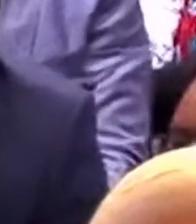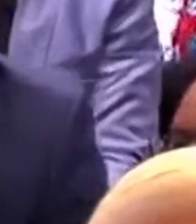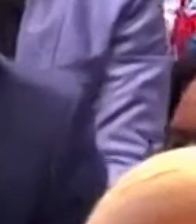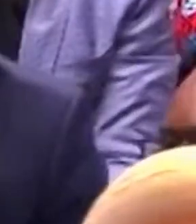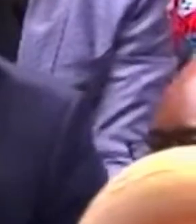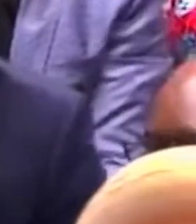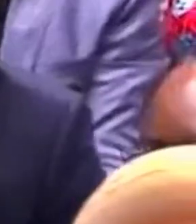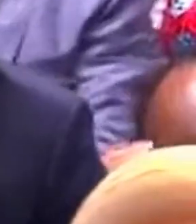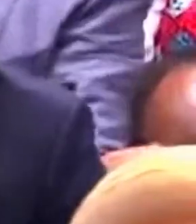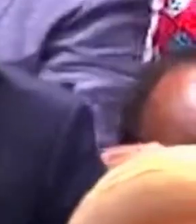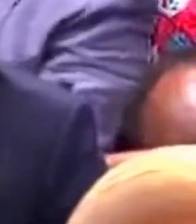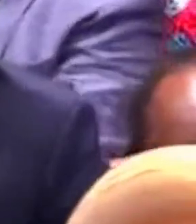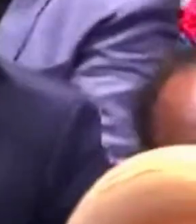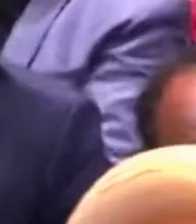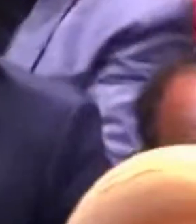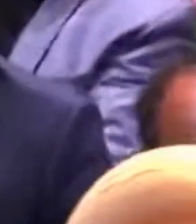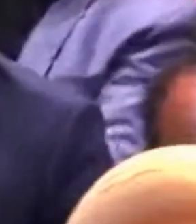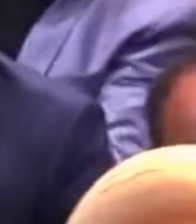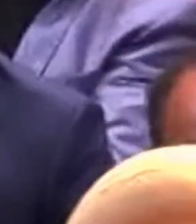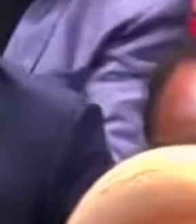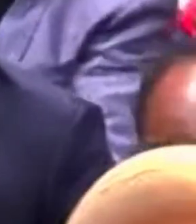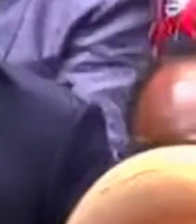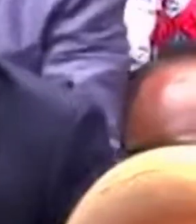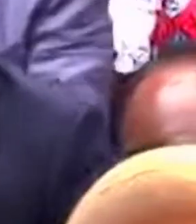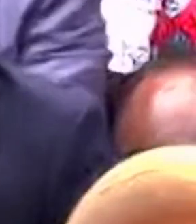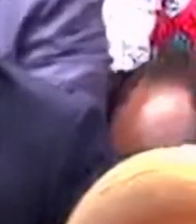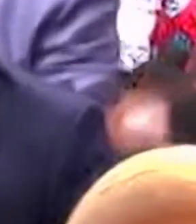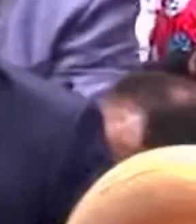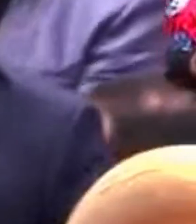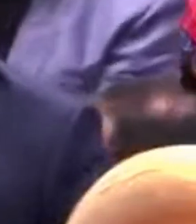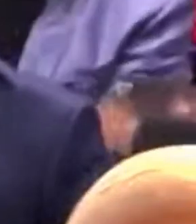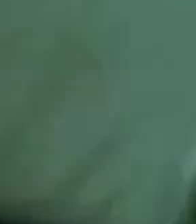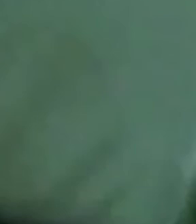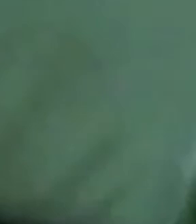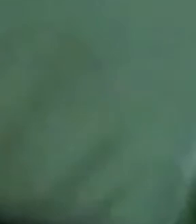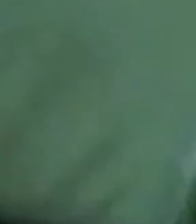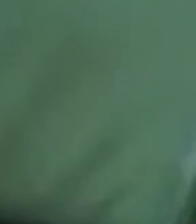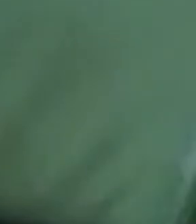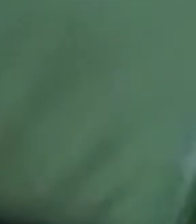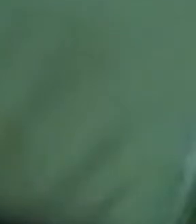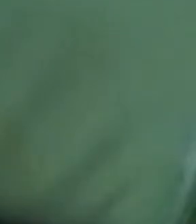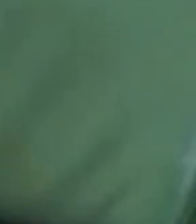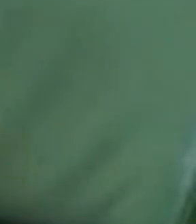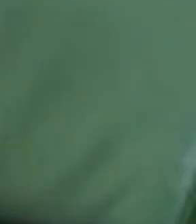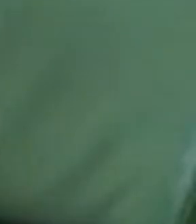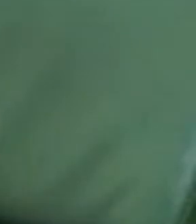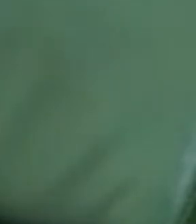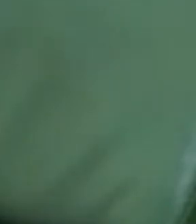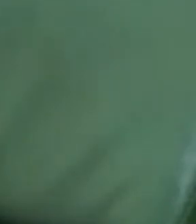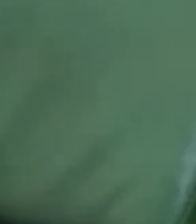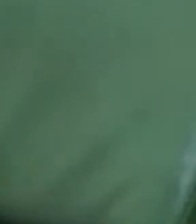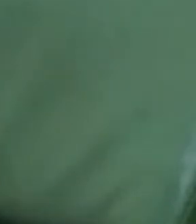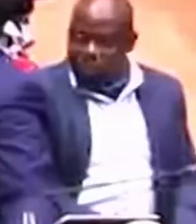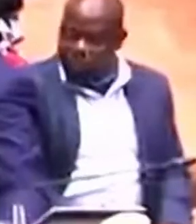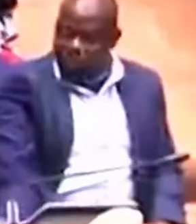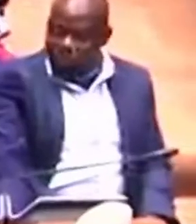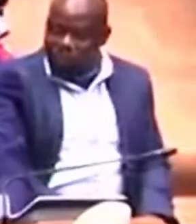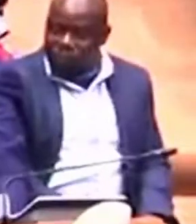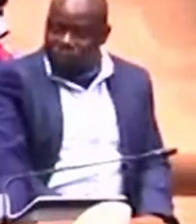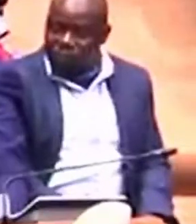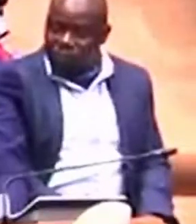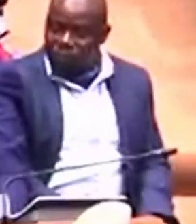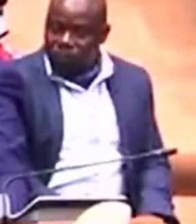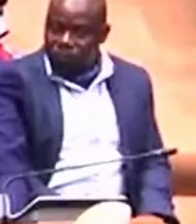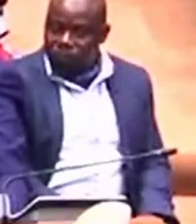honorable member continue. The honorable member for Shiwangandu, take your seat. The honorable member for Feira,